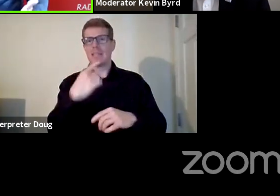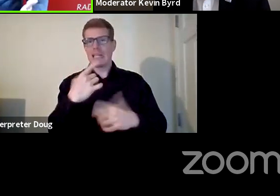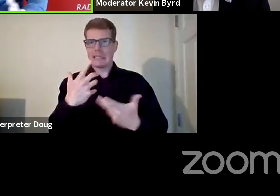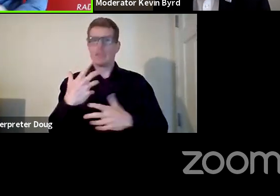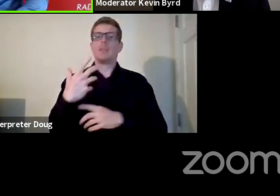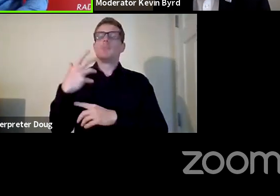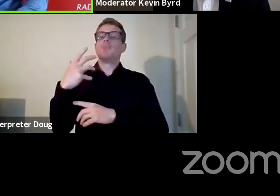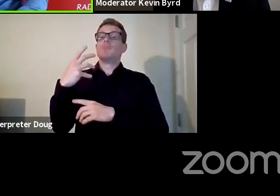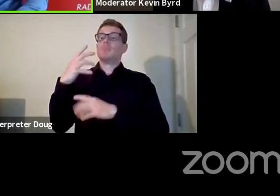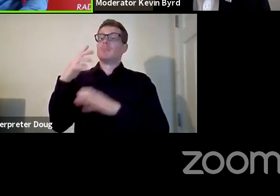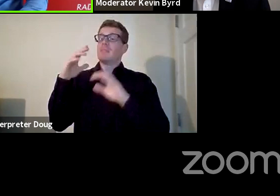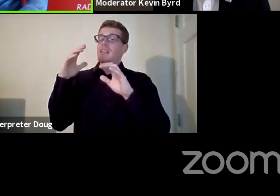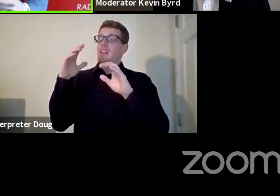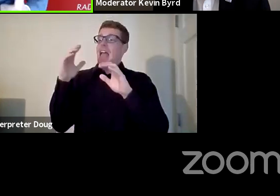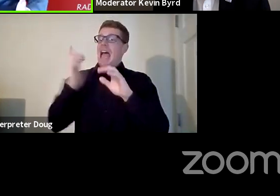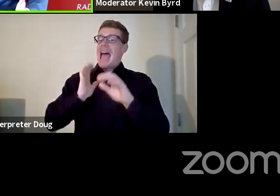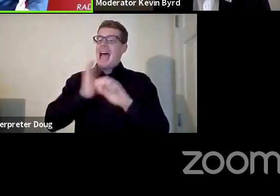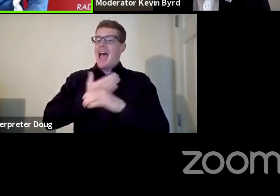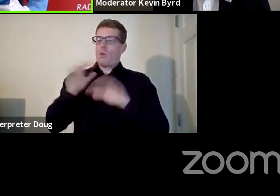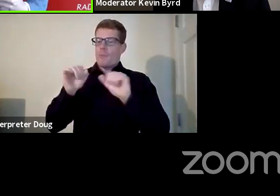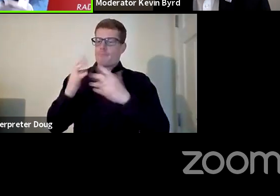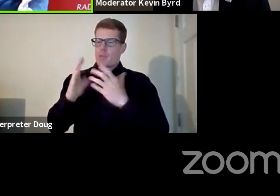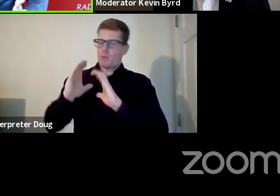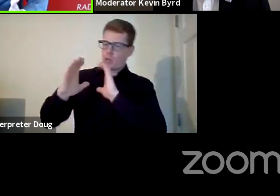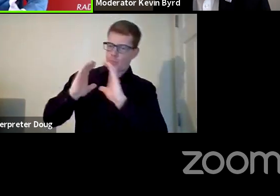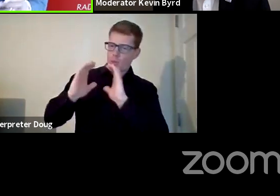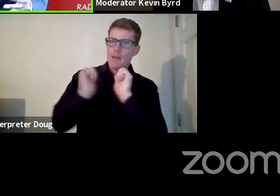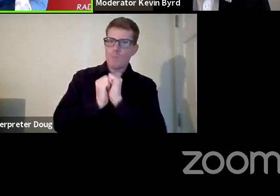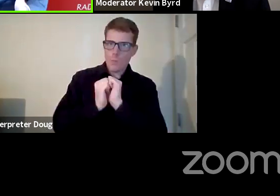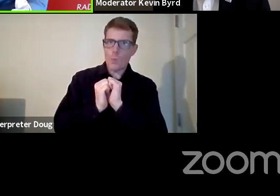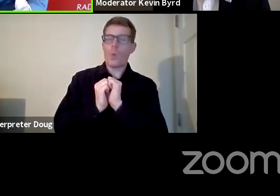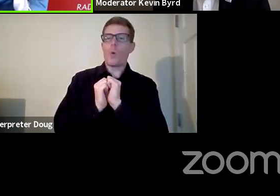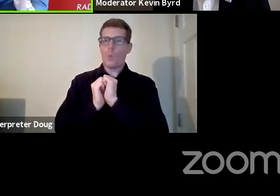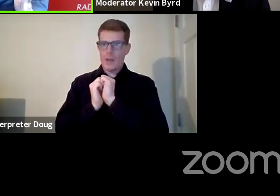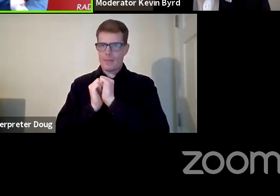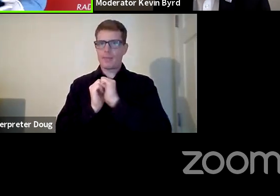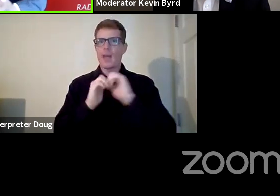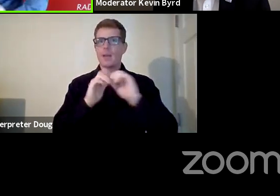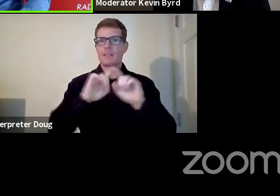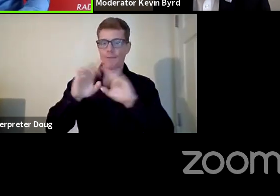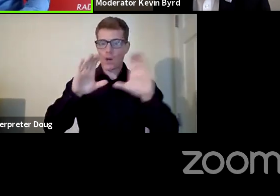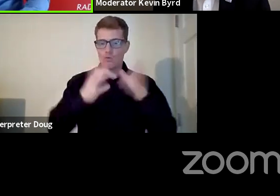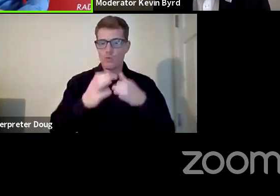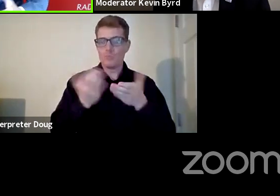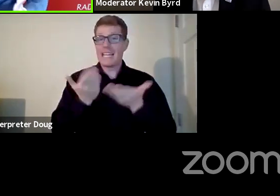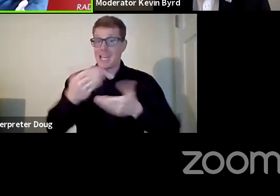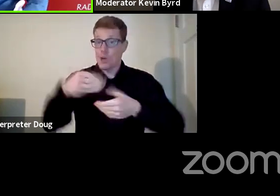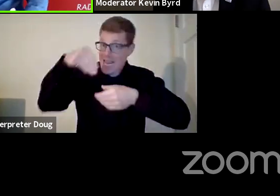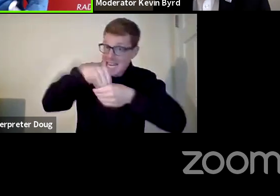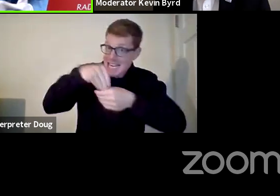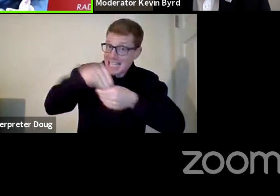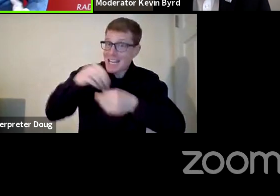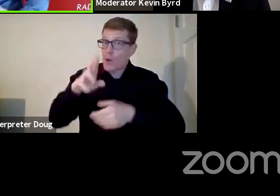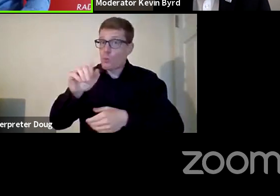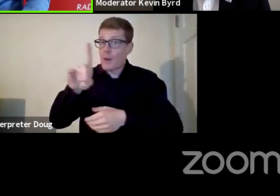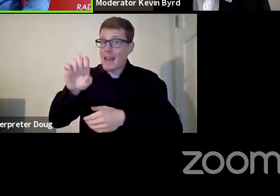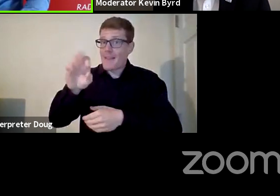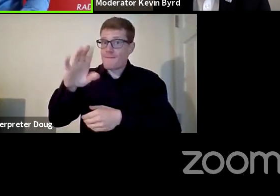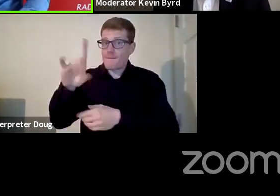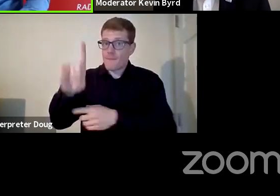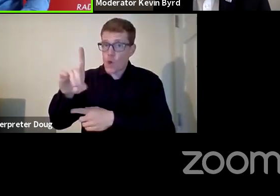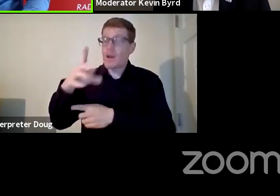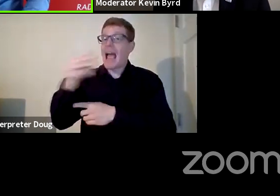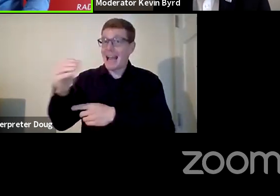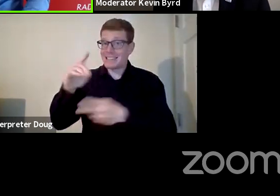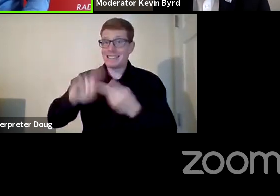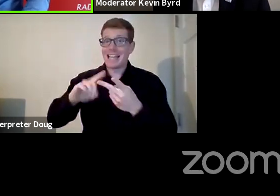as well as the governor's office, as well as Chev, all has been very, very helpful of funneling information and insight into the work that we're